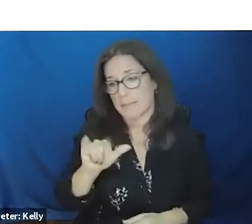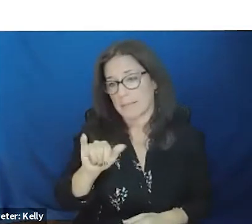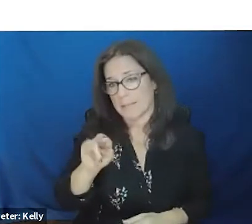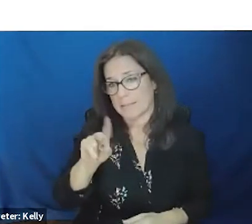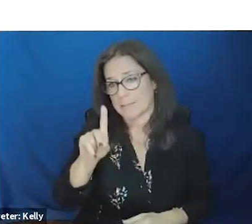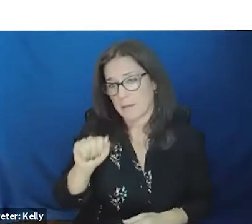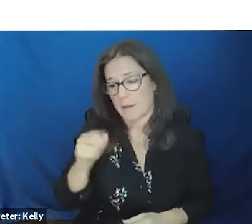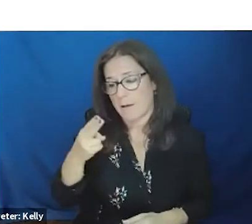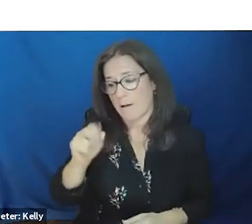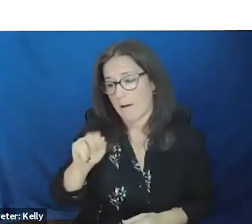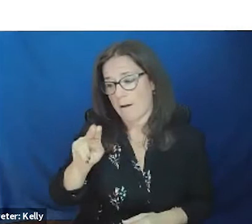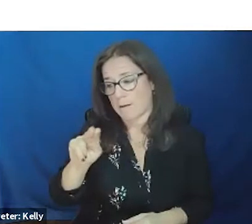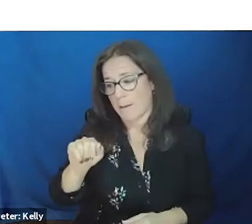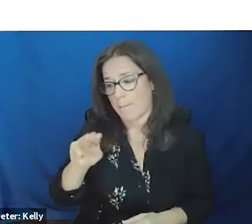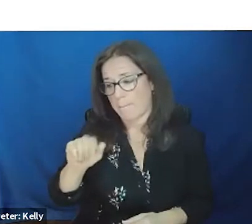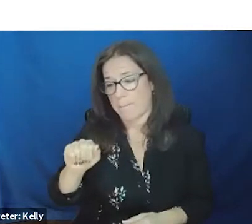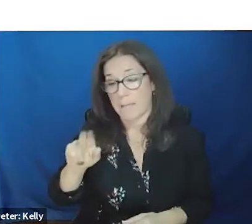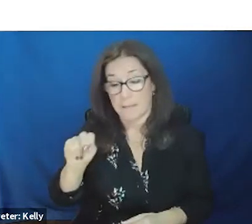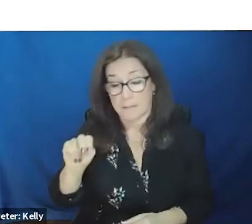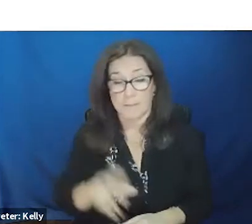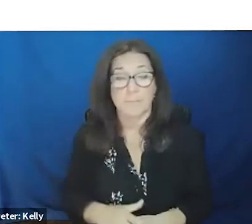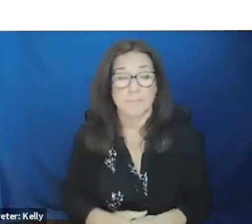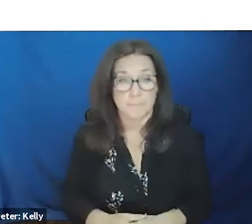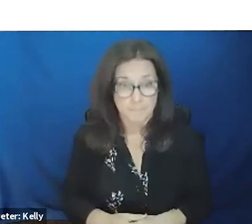Honigman. Thank you.